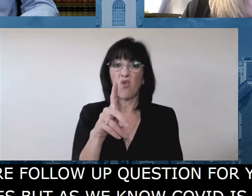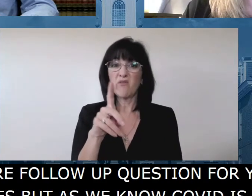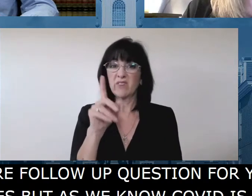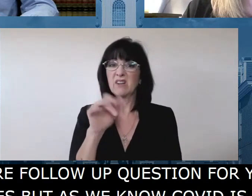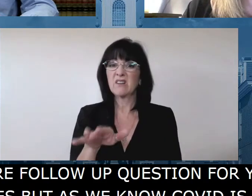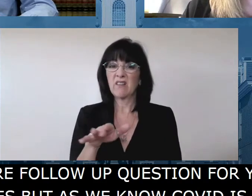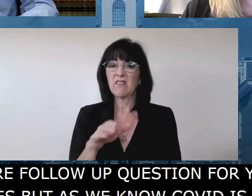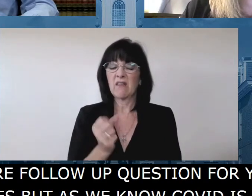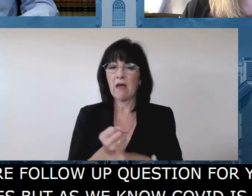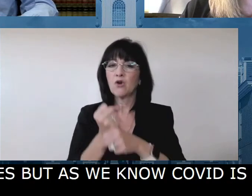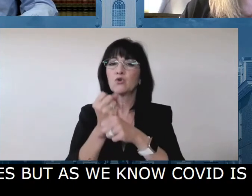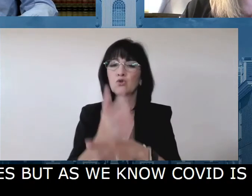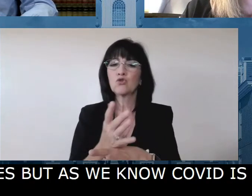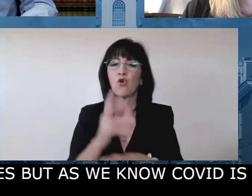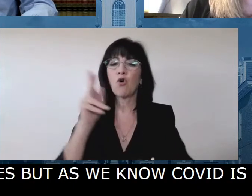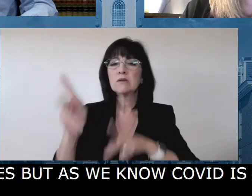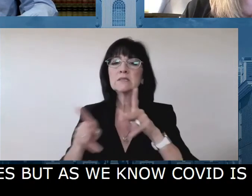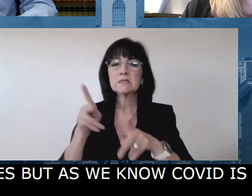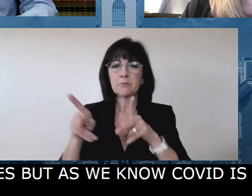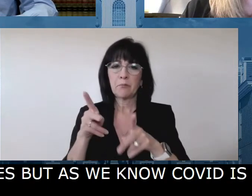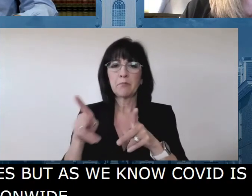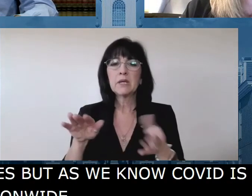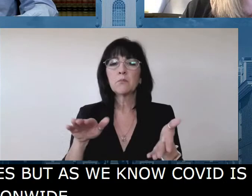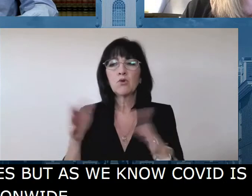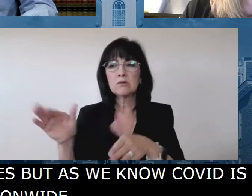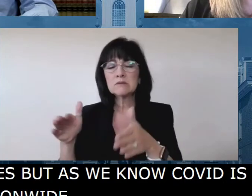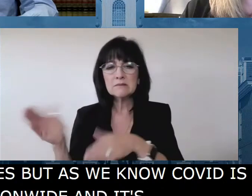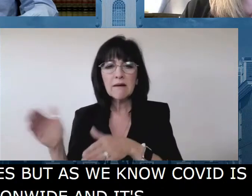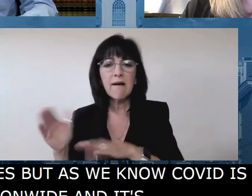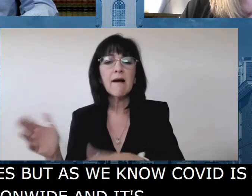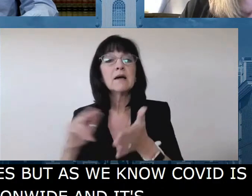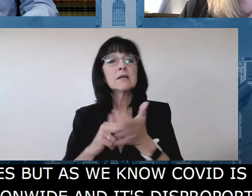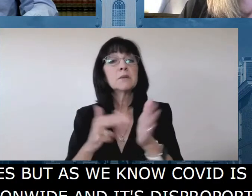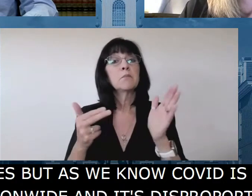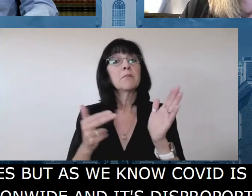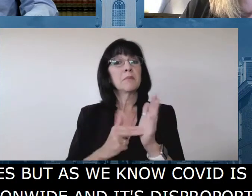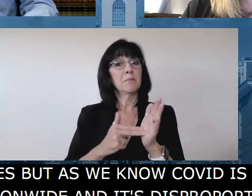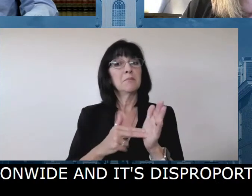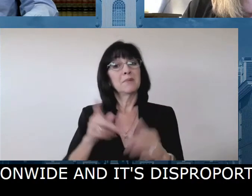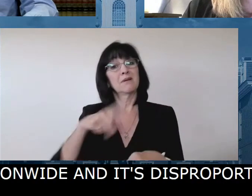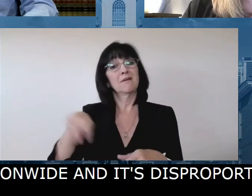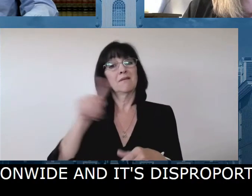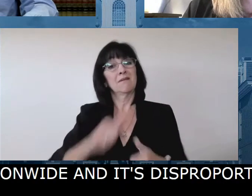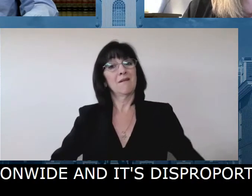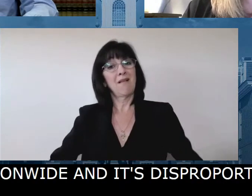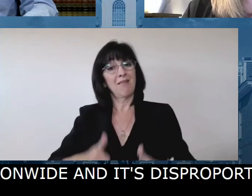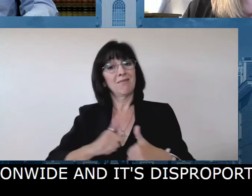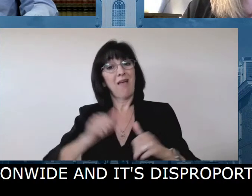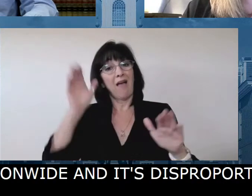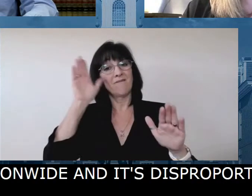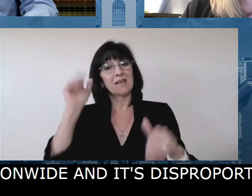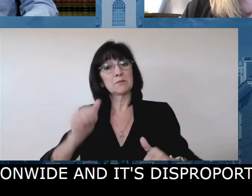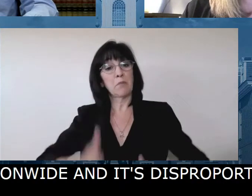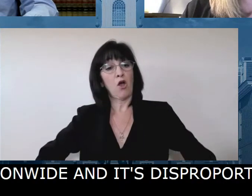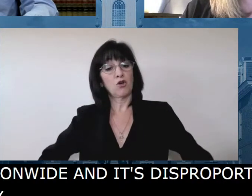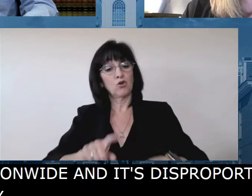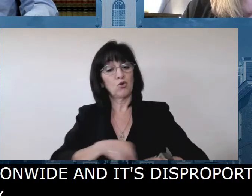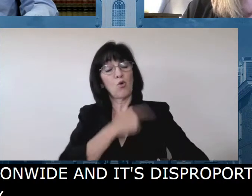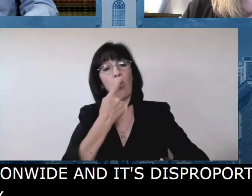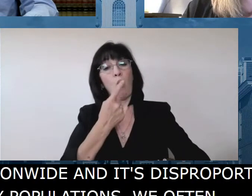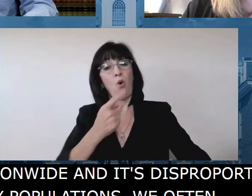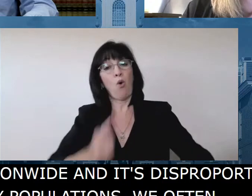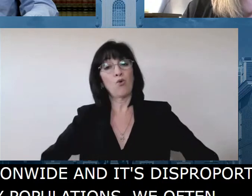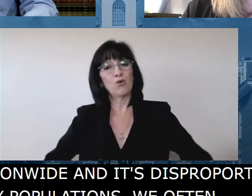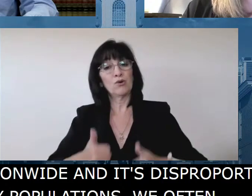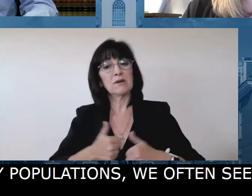has disproportionately affected minority populations. We often see that those populations, the reason